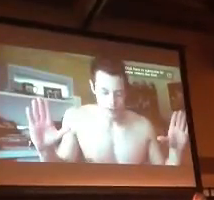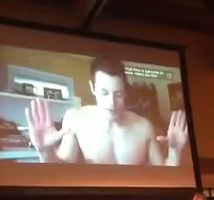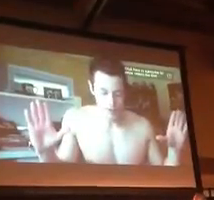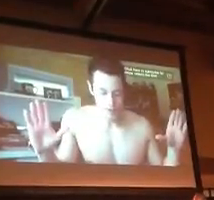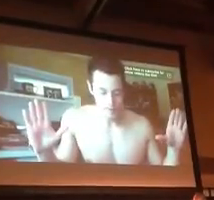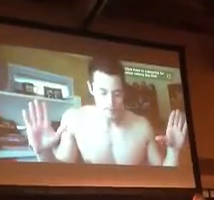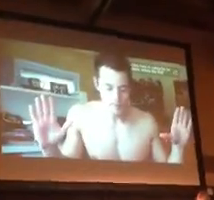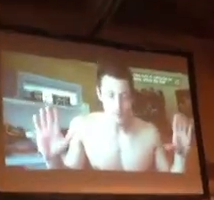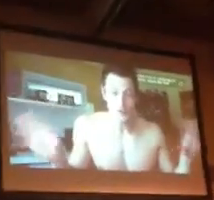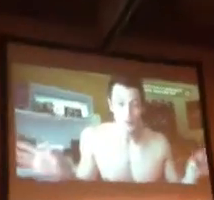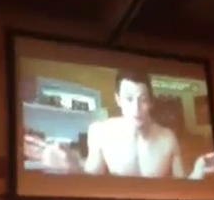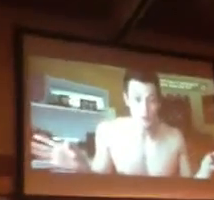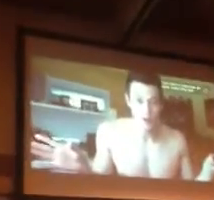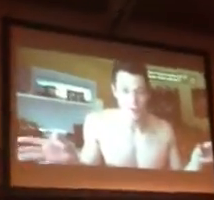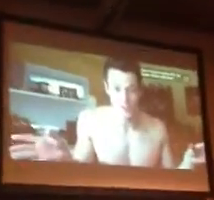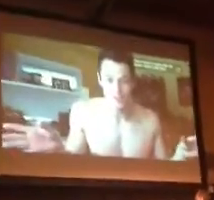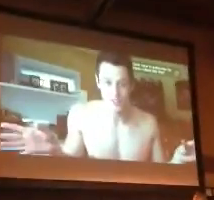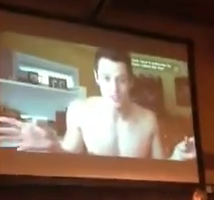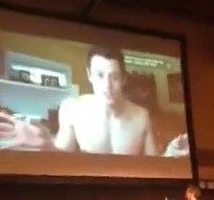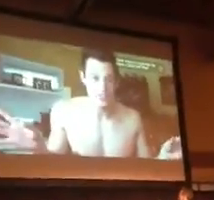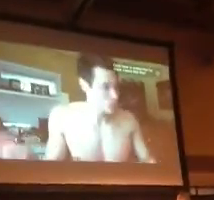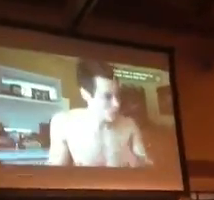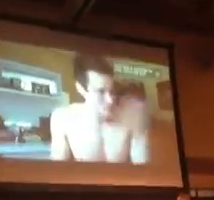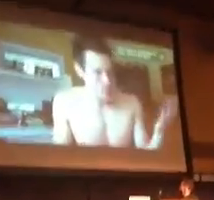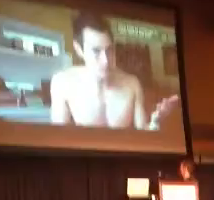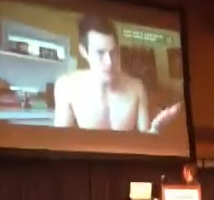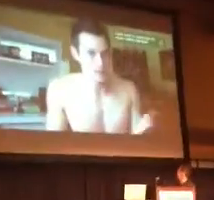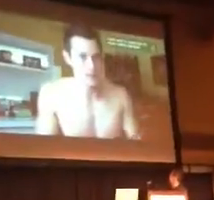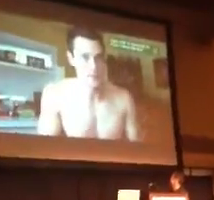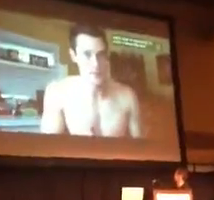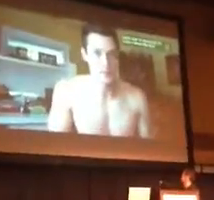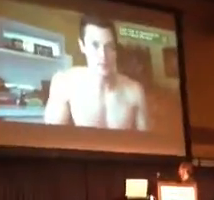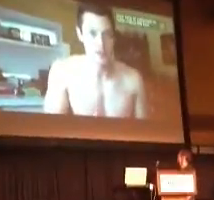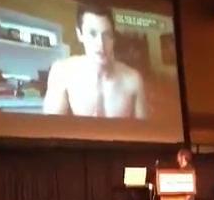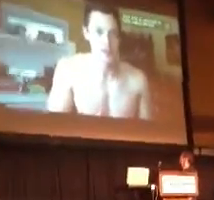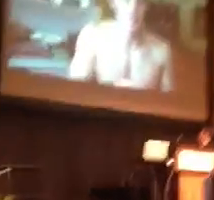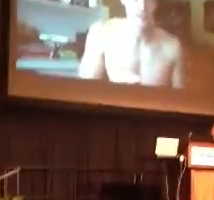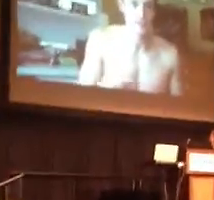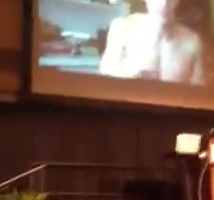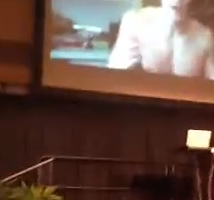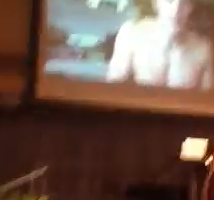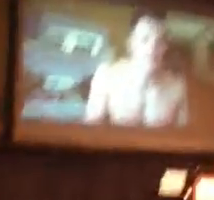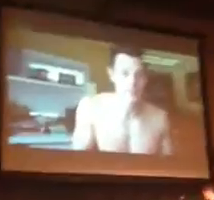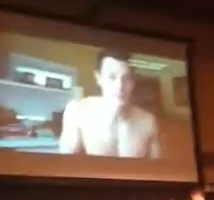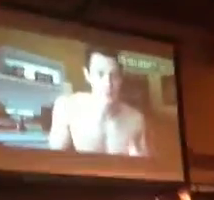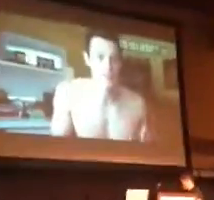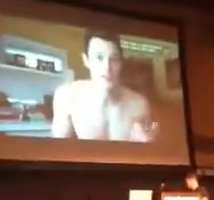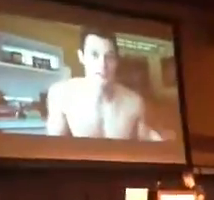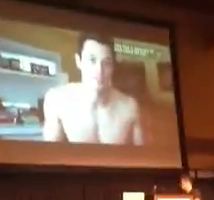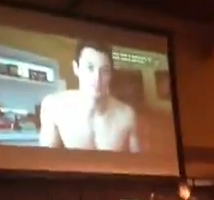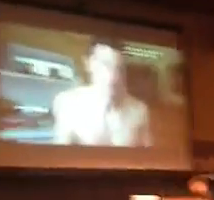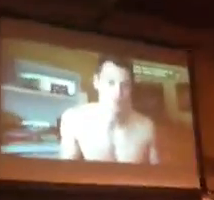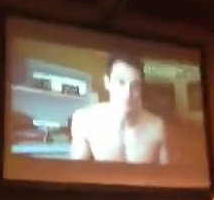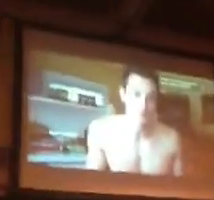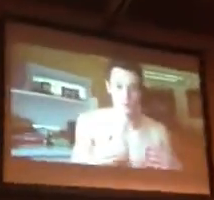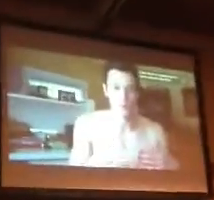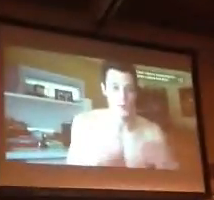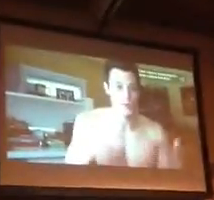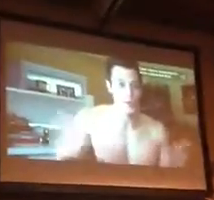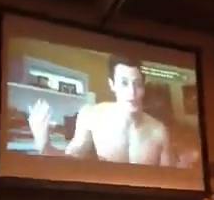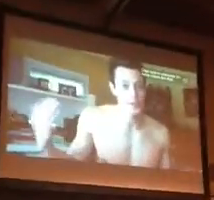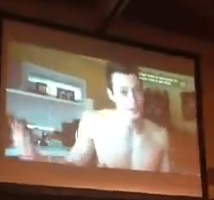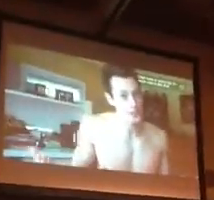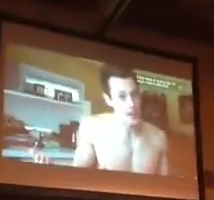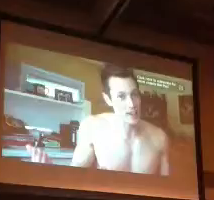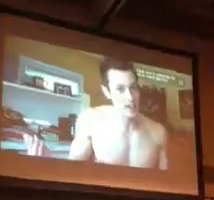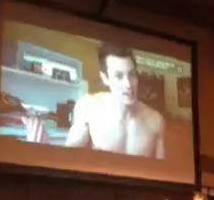gay? Okay, so this one gives me all sorts of fever. The question, when did you decide to be gay, implies that being gay is a choice, which